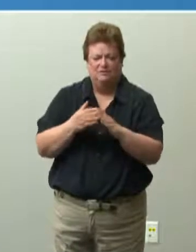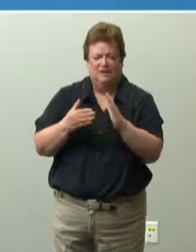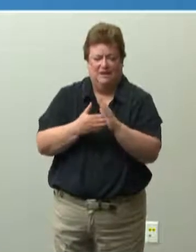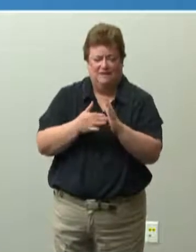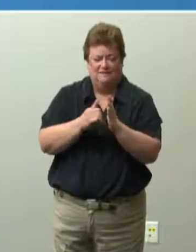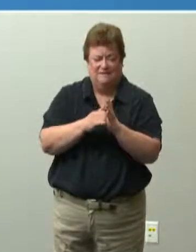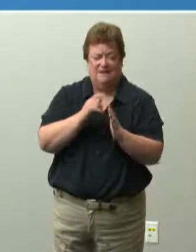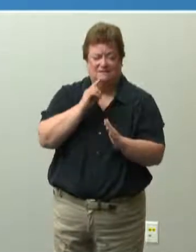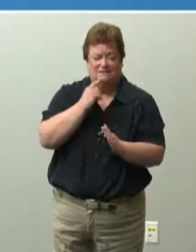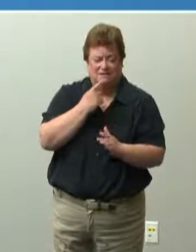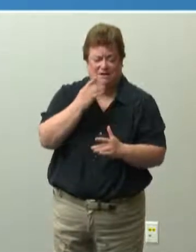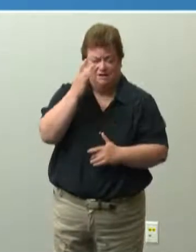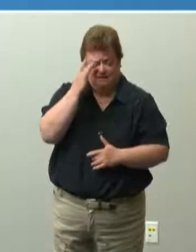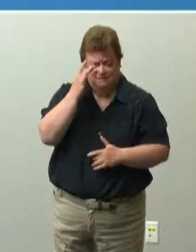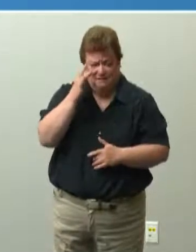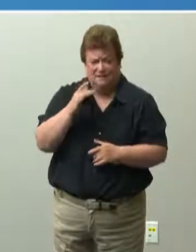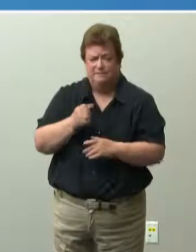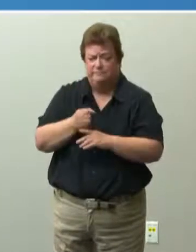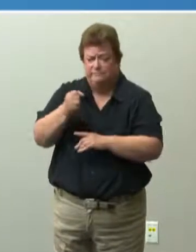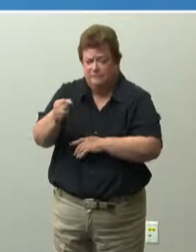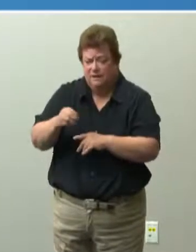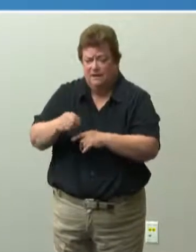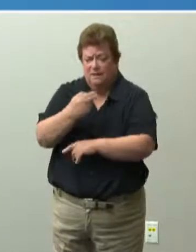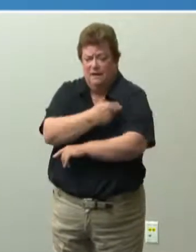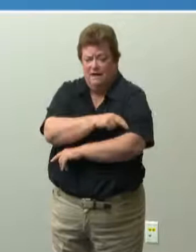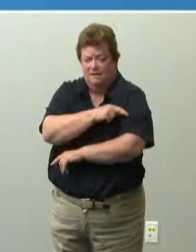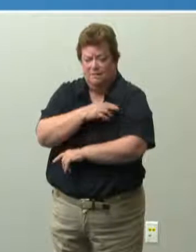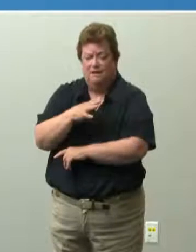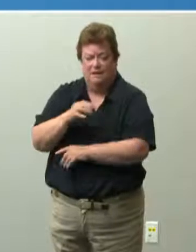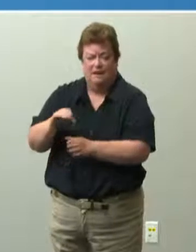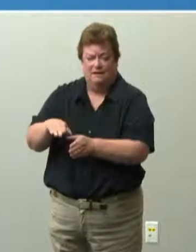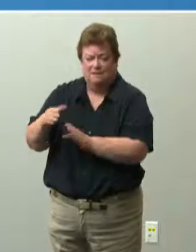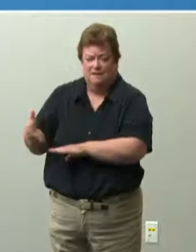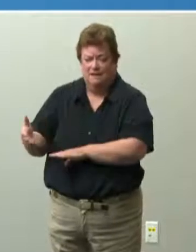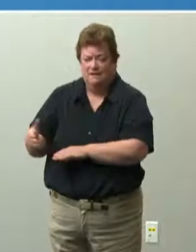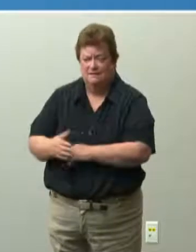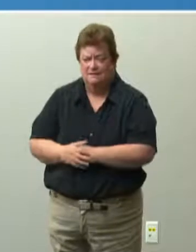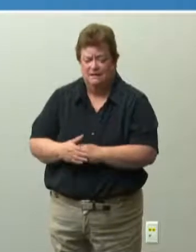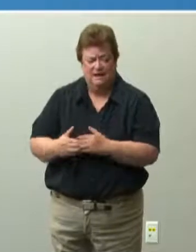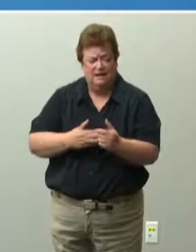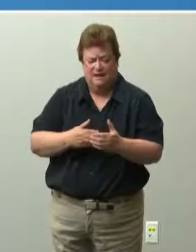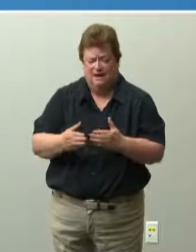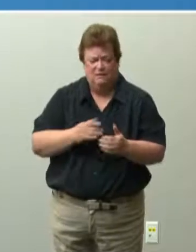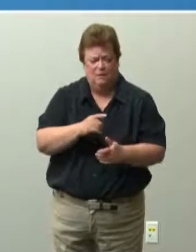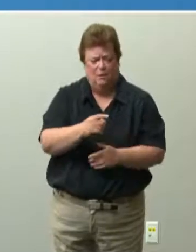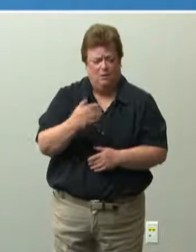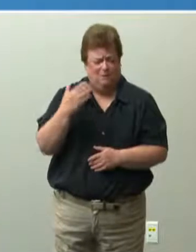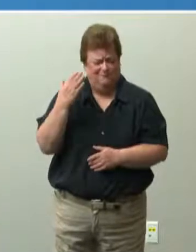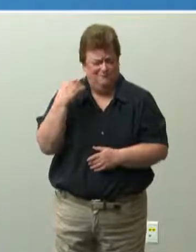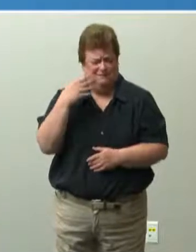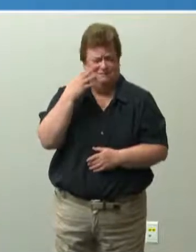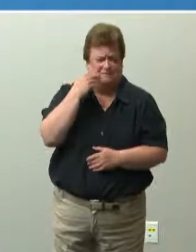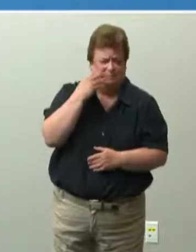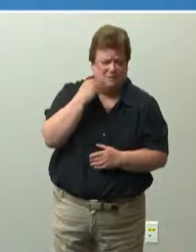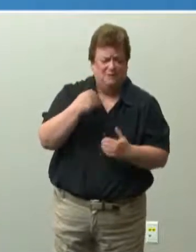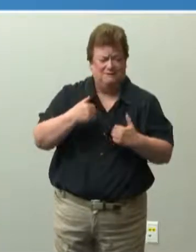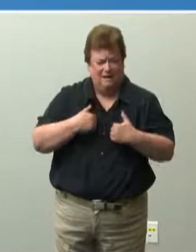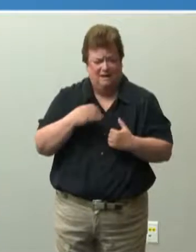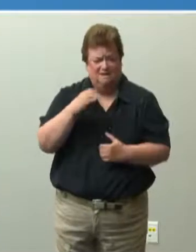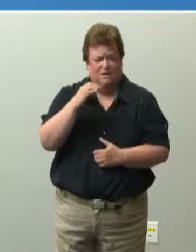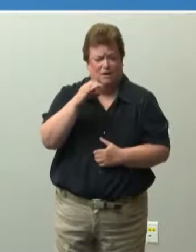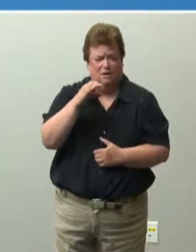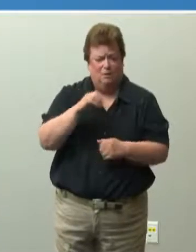disease, hospitalization, and death. And even if you've had COVID-19, the recent research shows